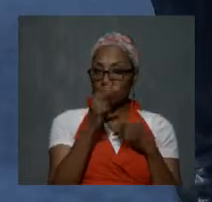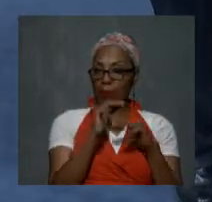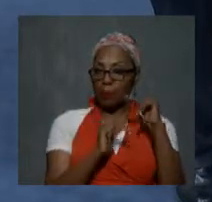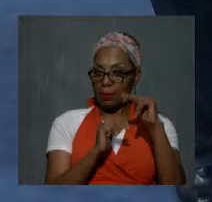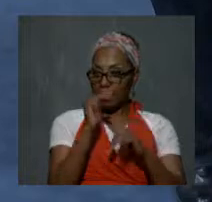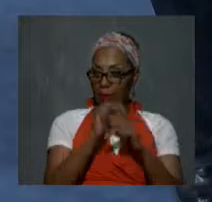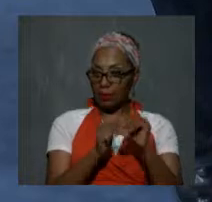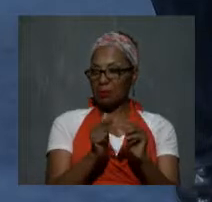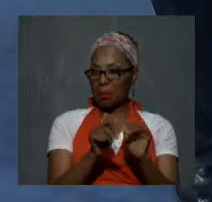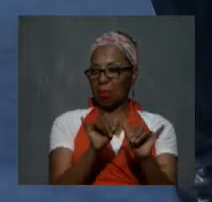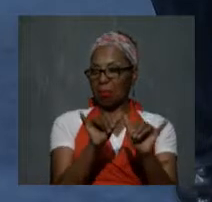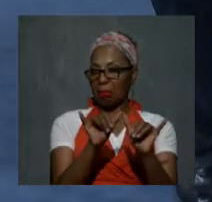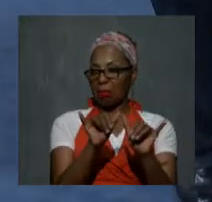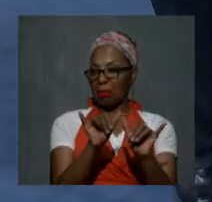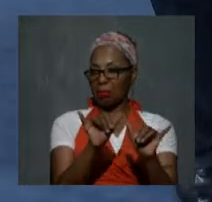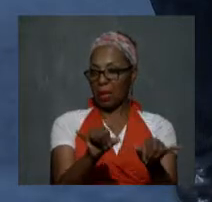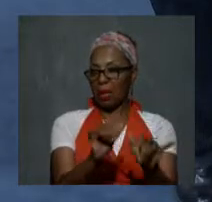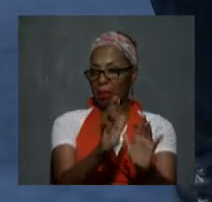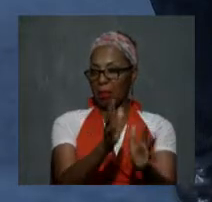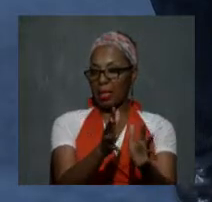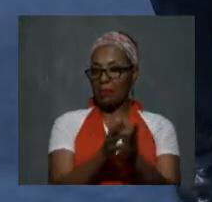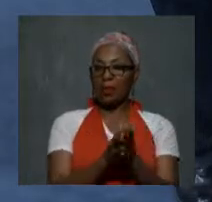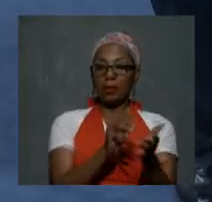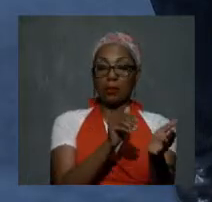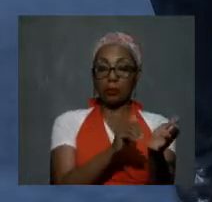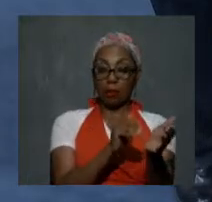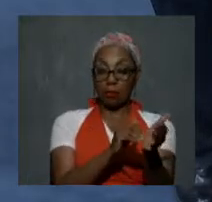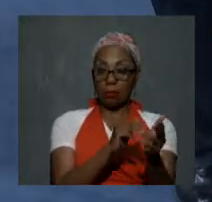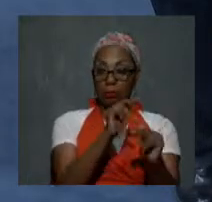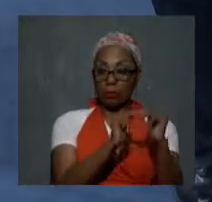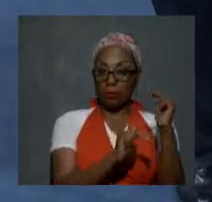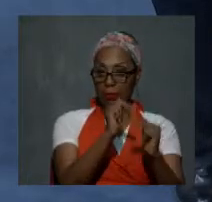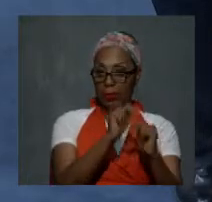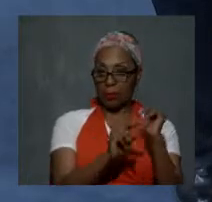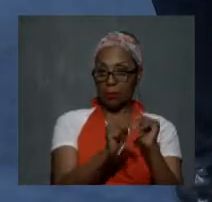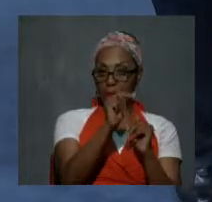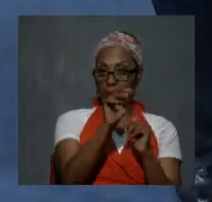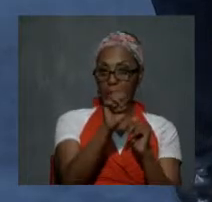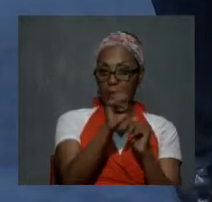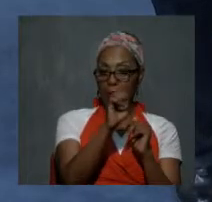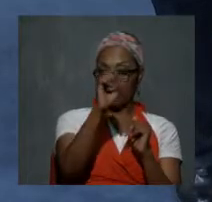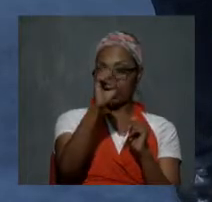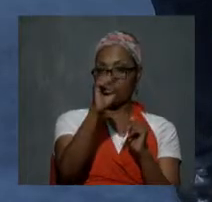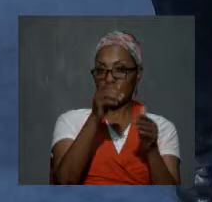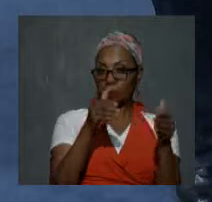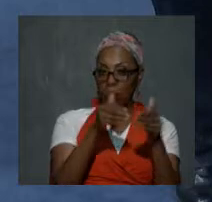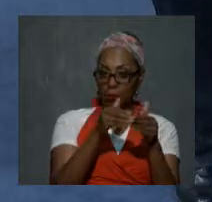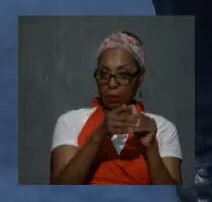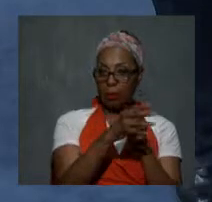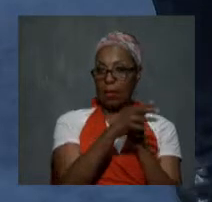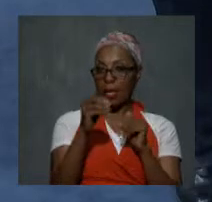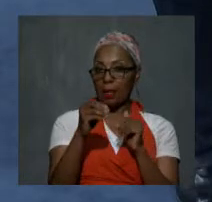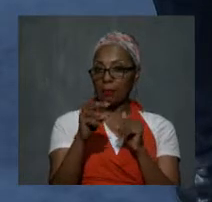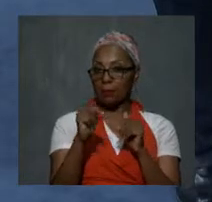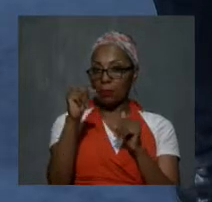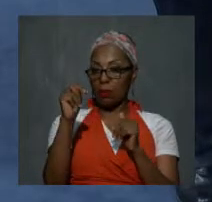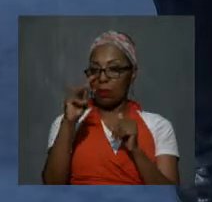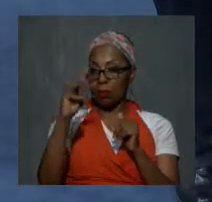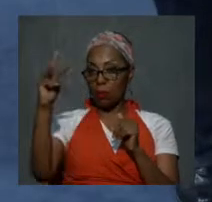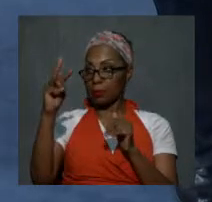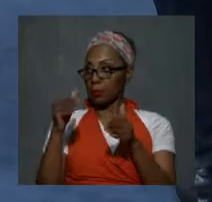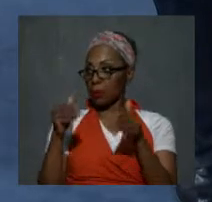that will remain on the site. That would be the doctor's building up at the northeast corner, and at the northwest